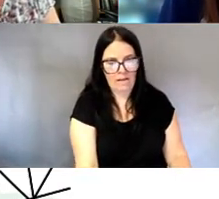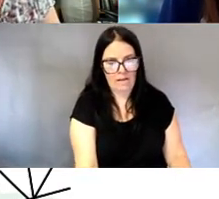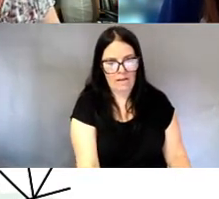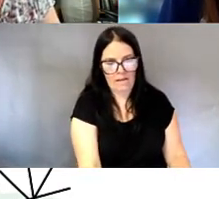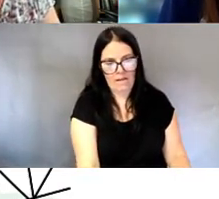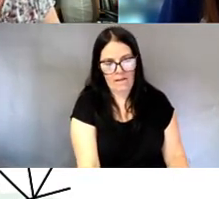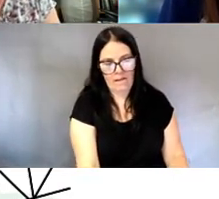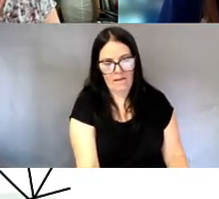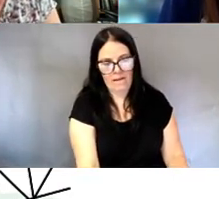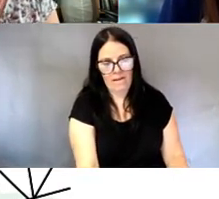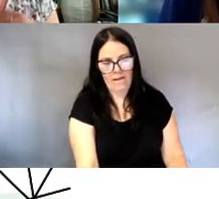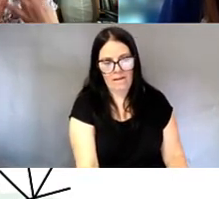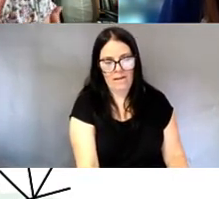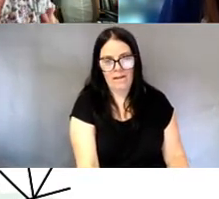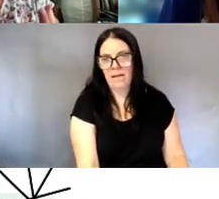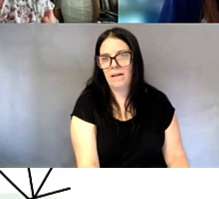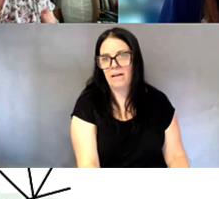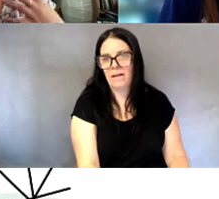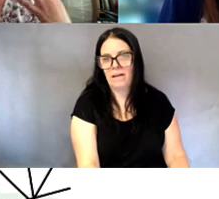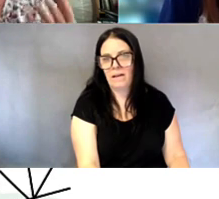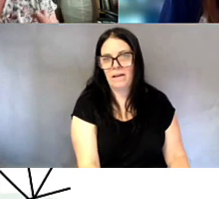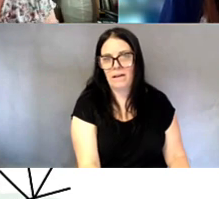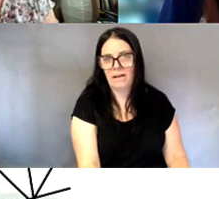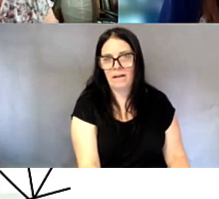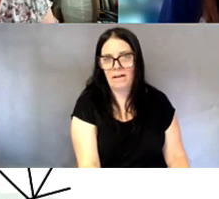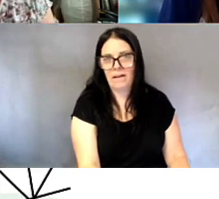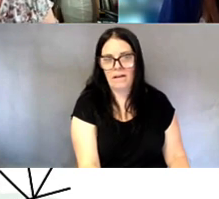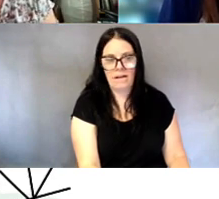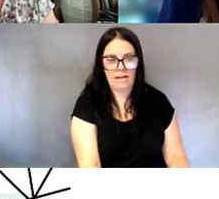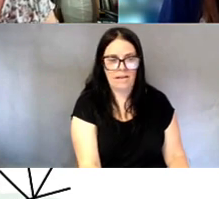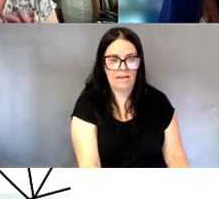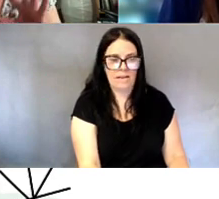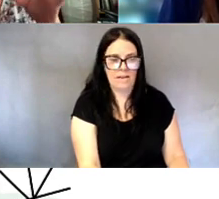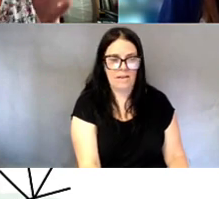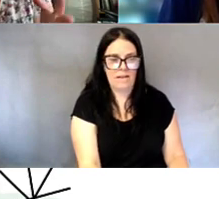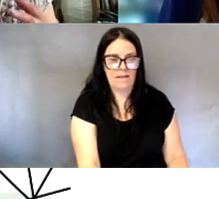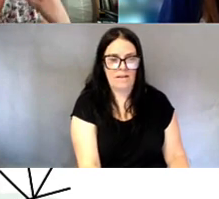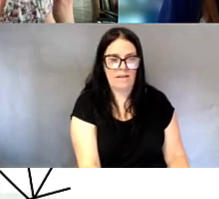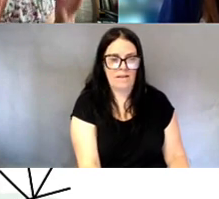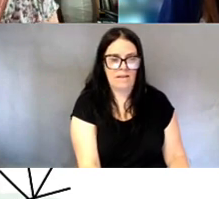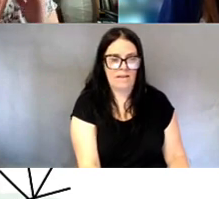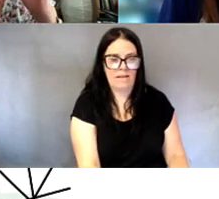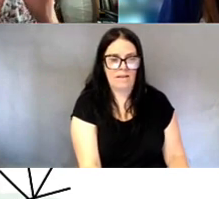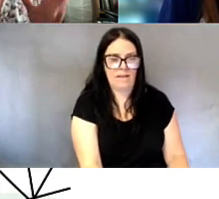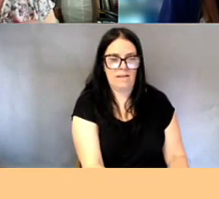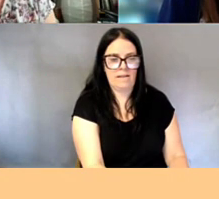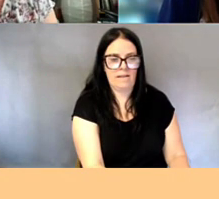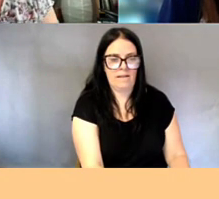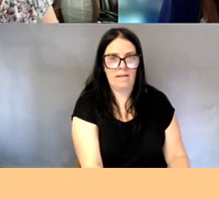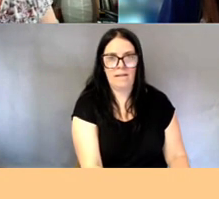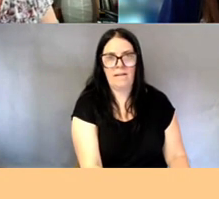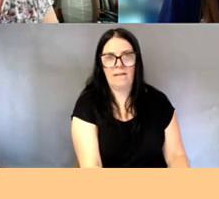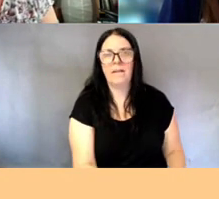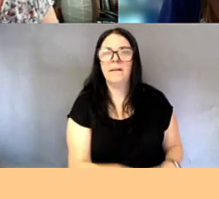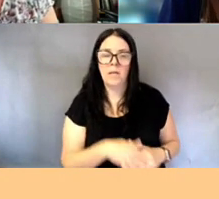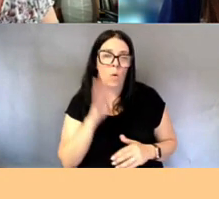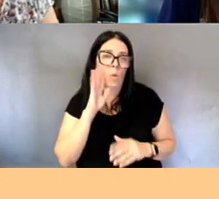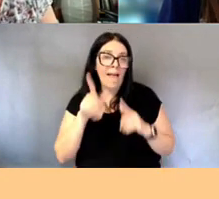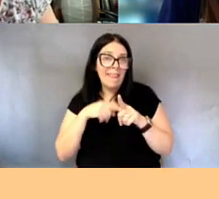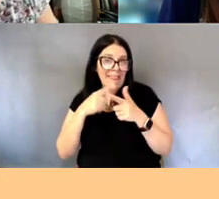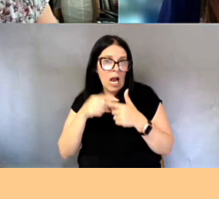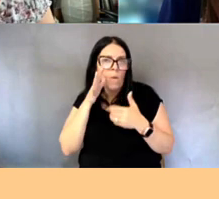also are excited to take you to breakout rooms where you will have a chance to do a bit more discussion and exploration as